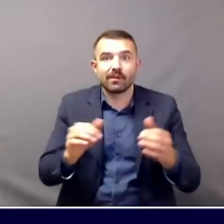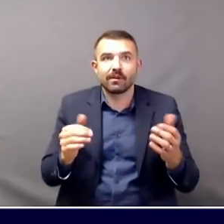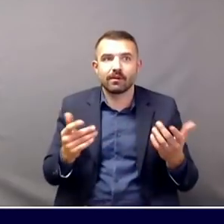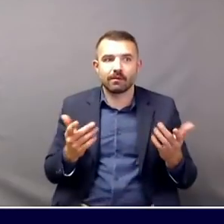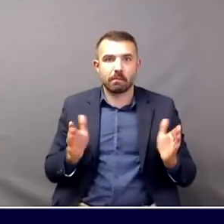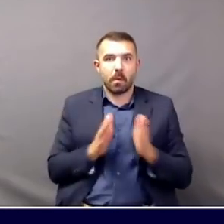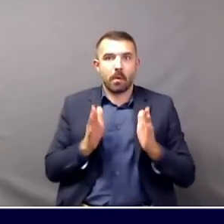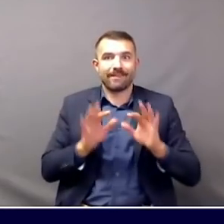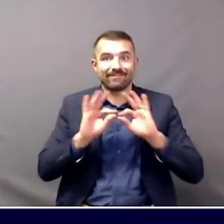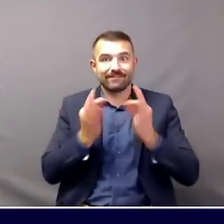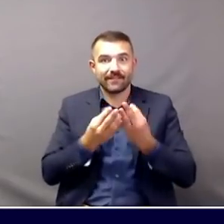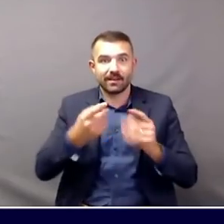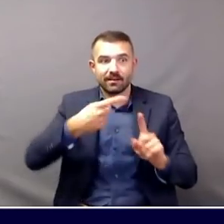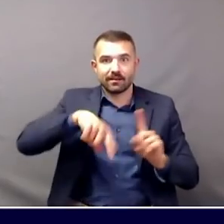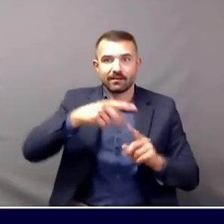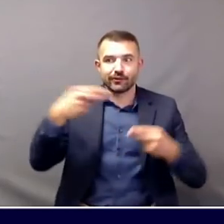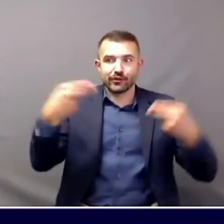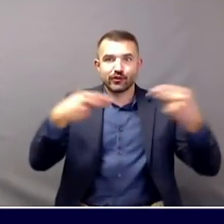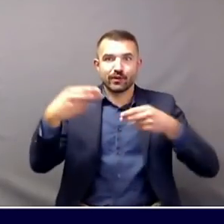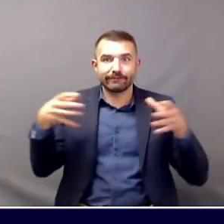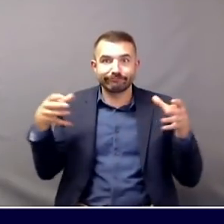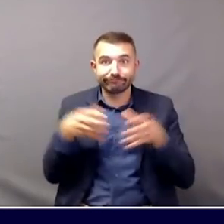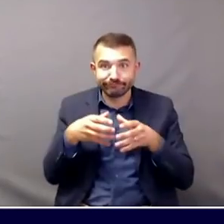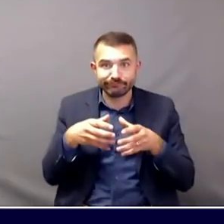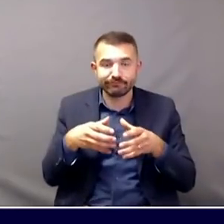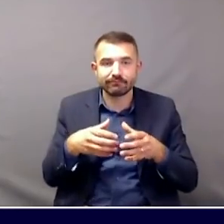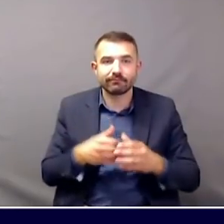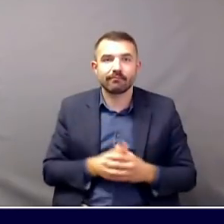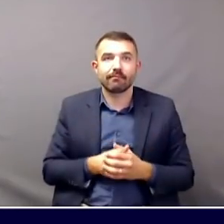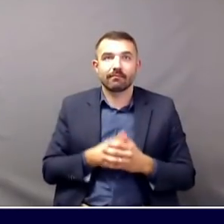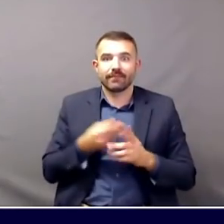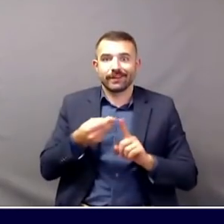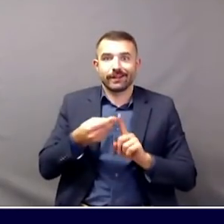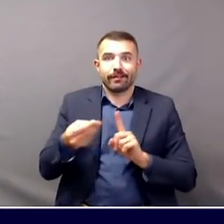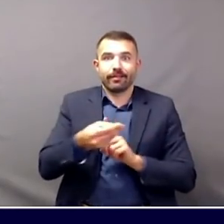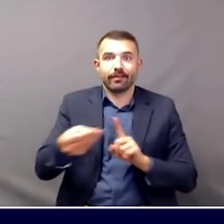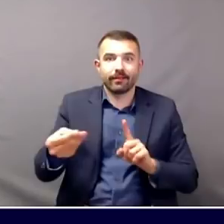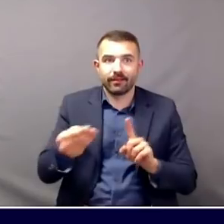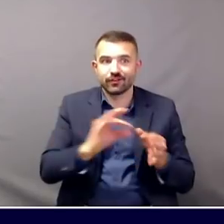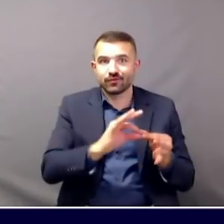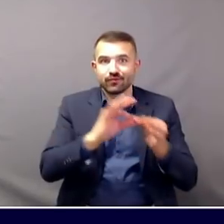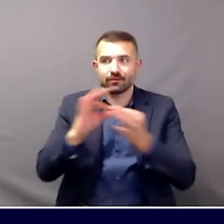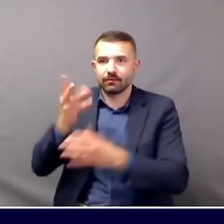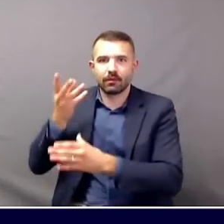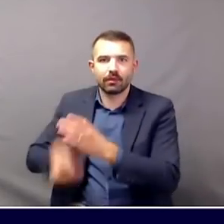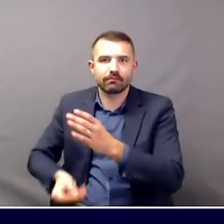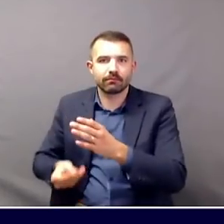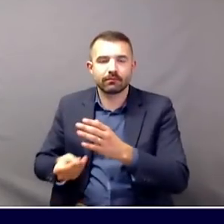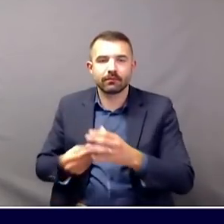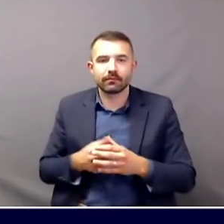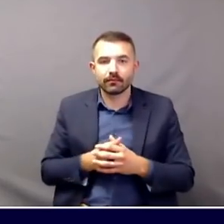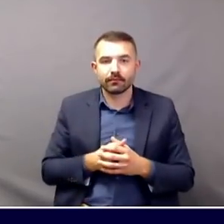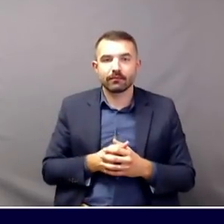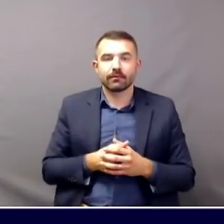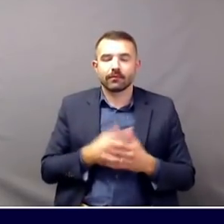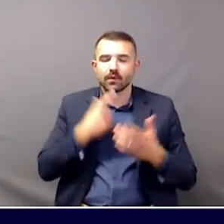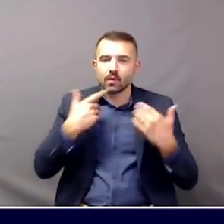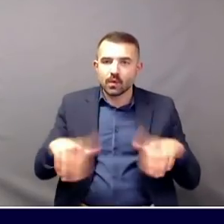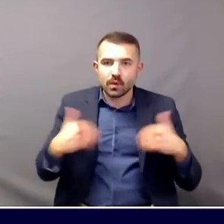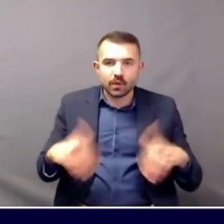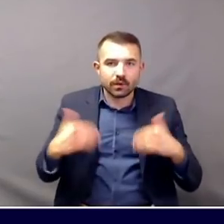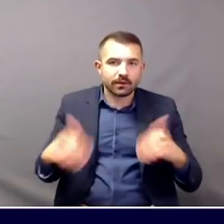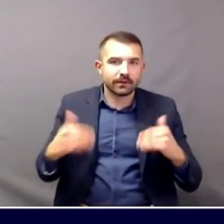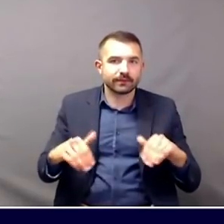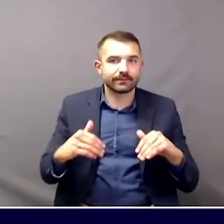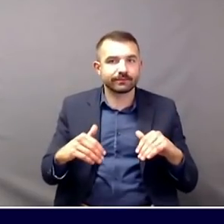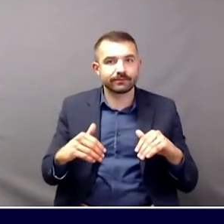it's more than just knowing where it's happening. For me, it's knowing what's at stake. And what's at stake right now is how we go